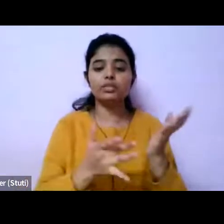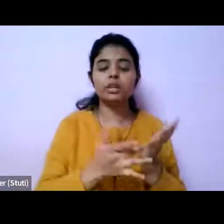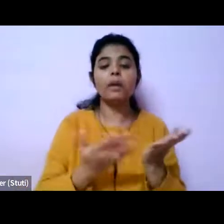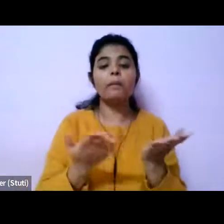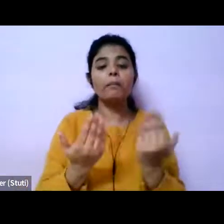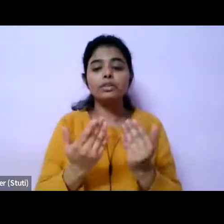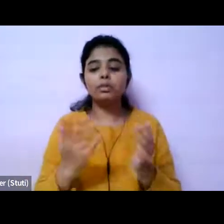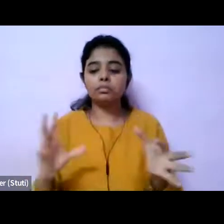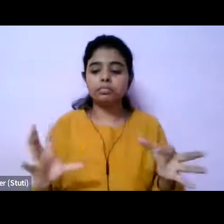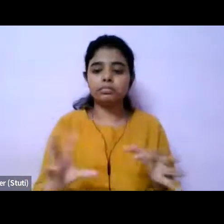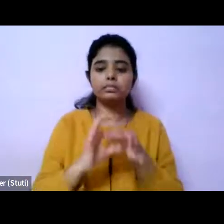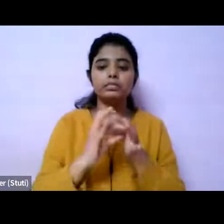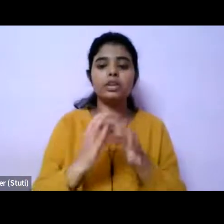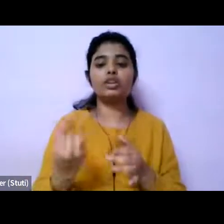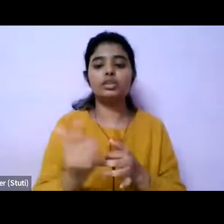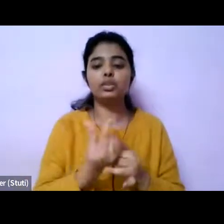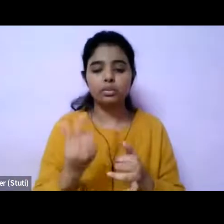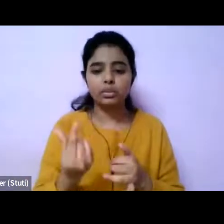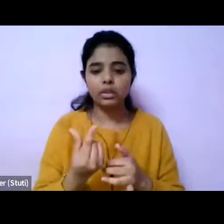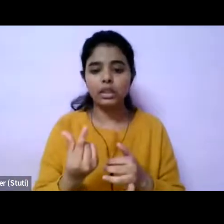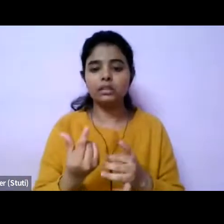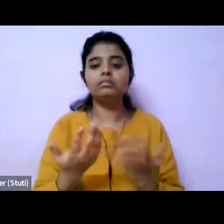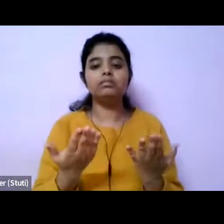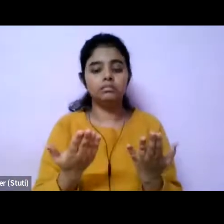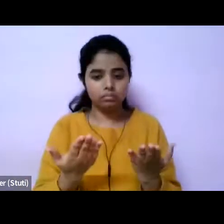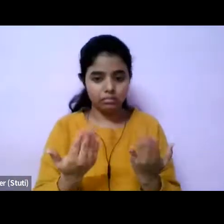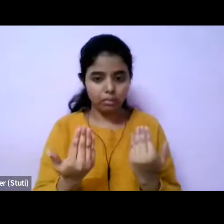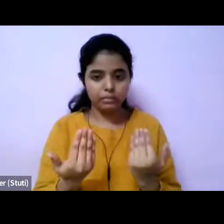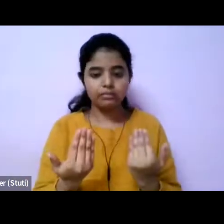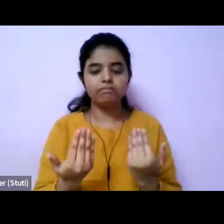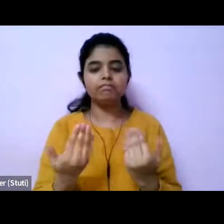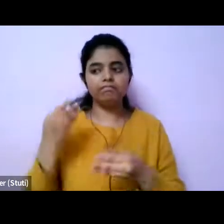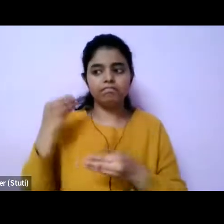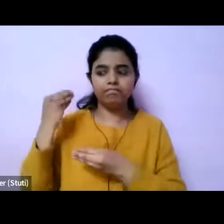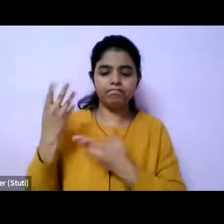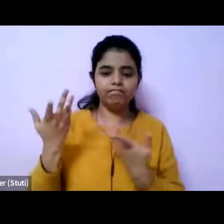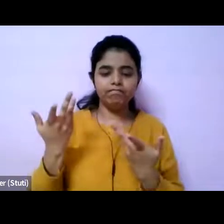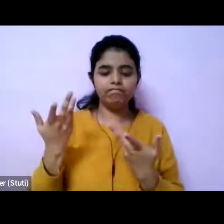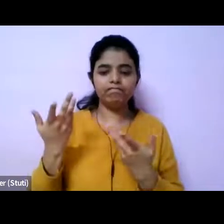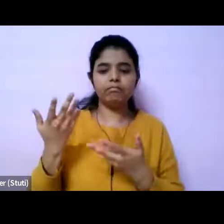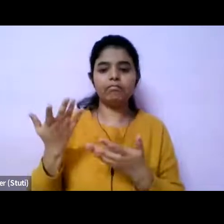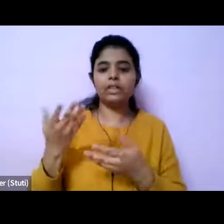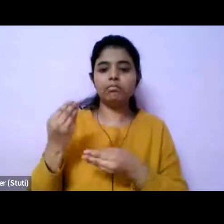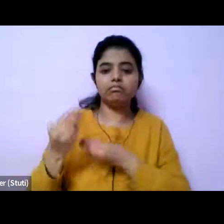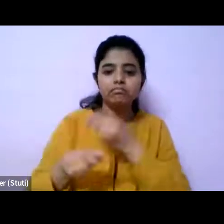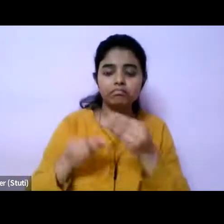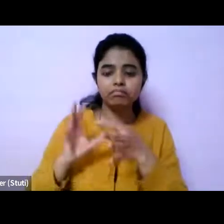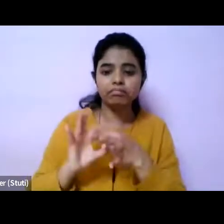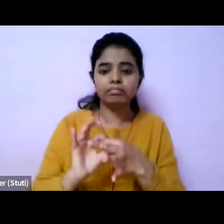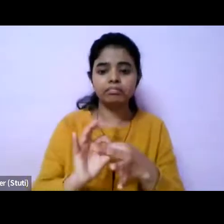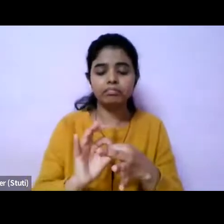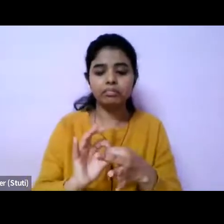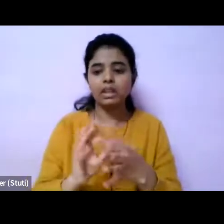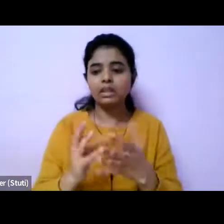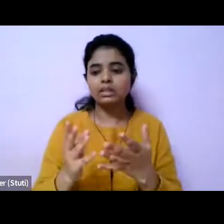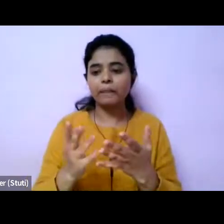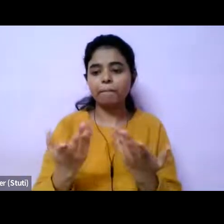used in tandem with patriarchy, where you cannot always distinguish between